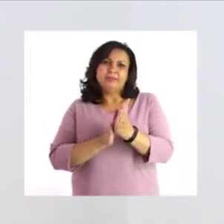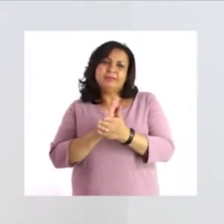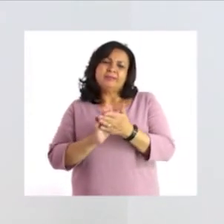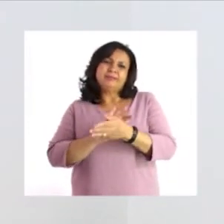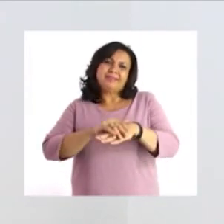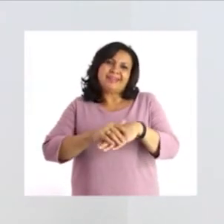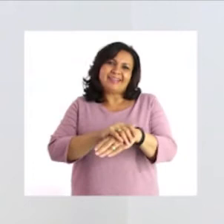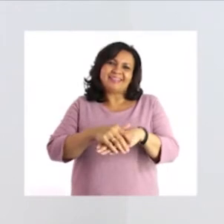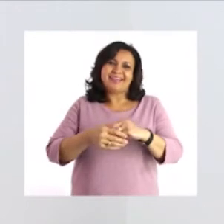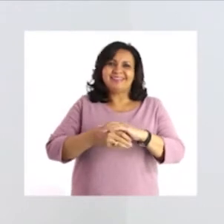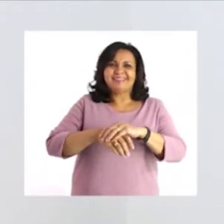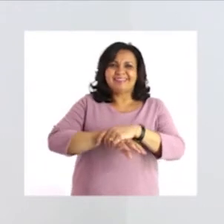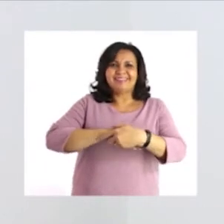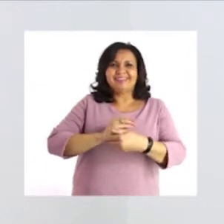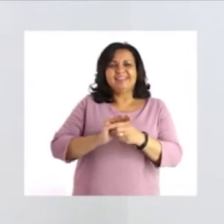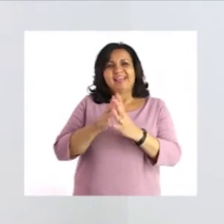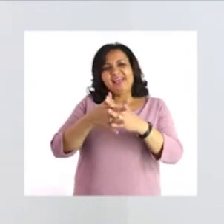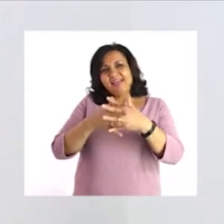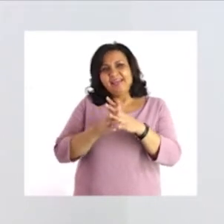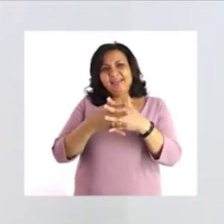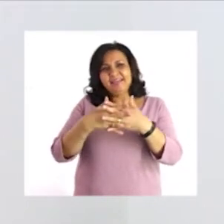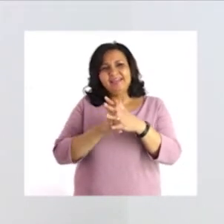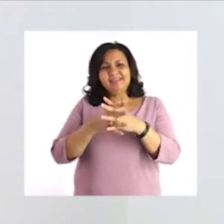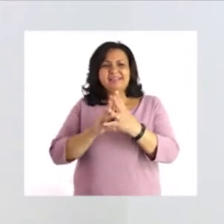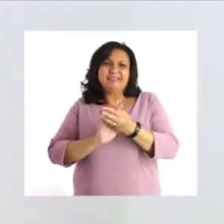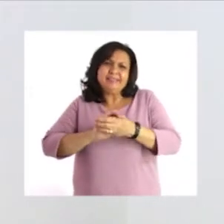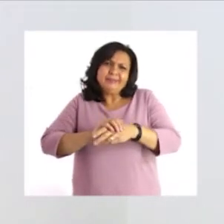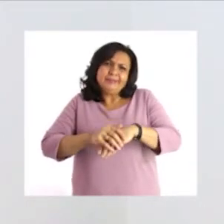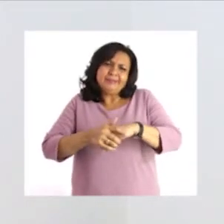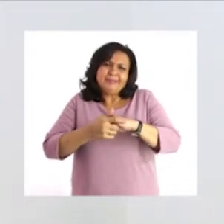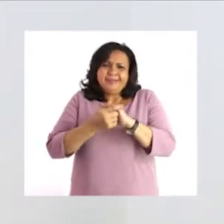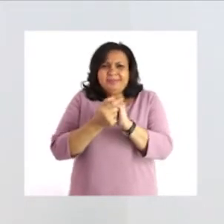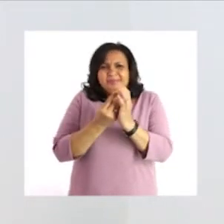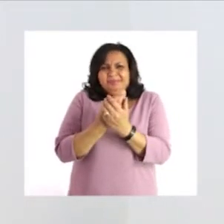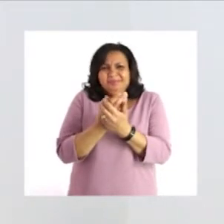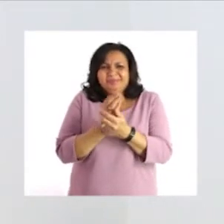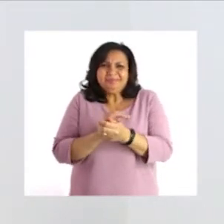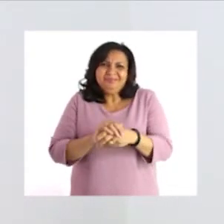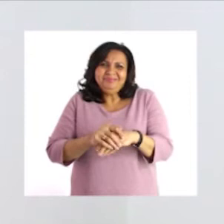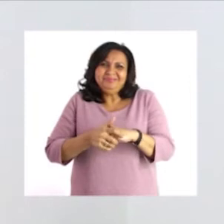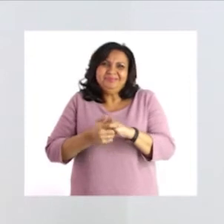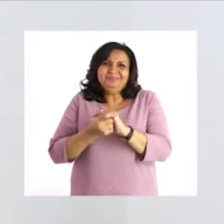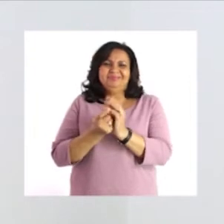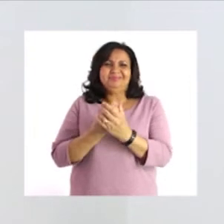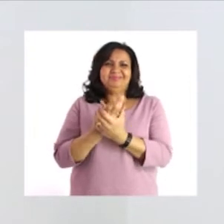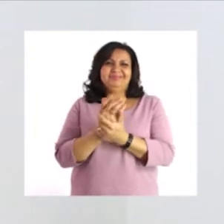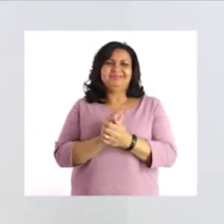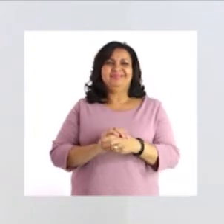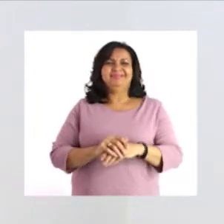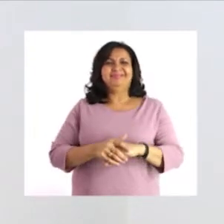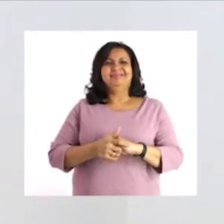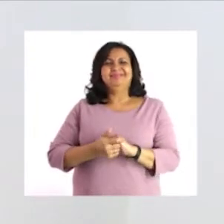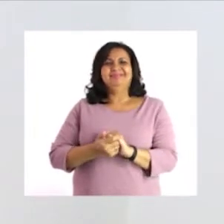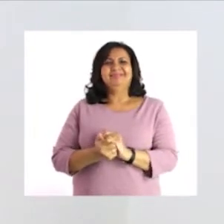rub on the outside, and let's rub between our fingers, and let's give our hands a lovely squishy squashy,